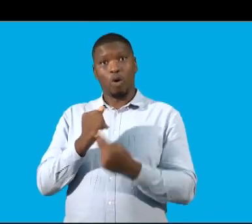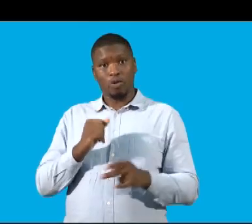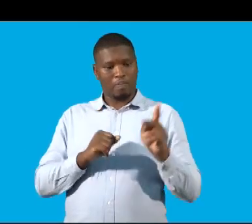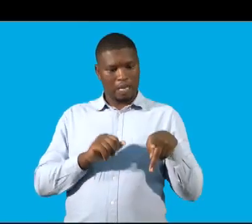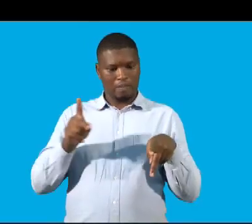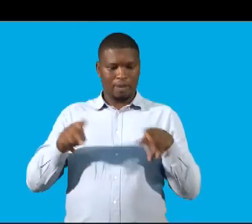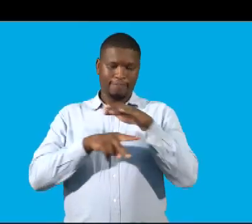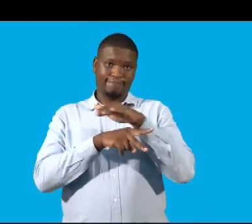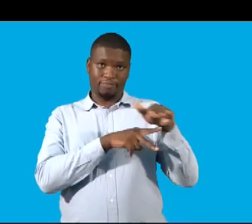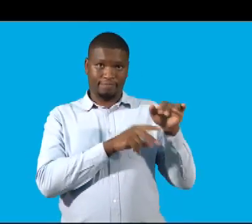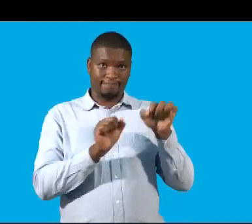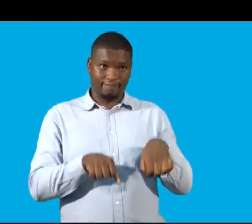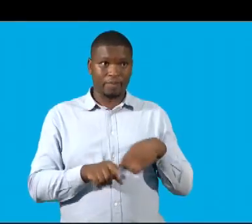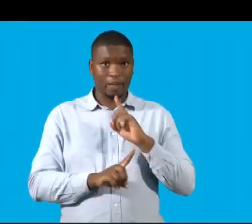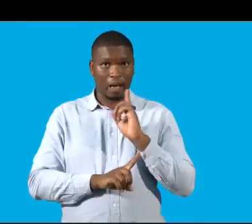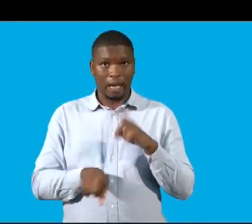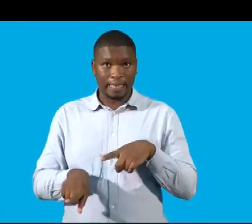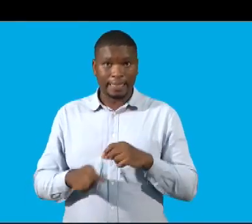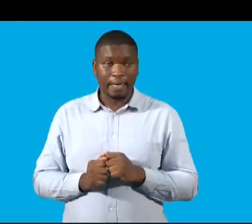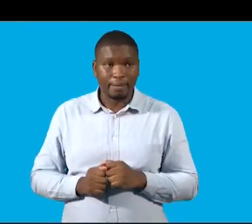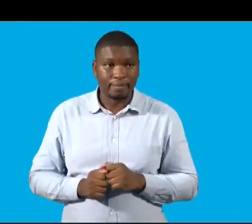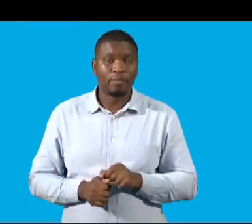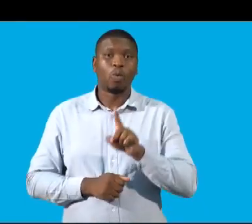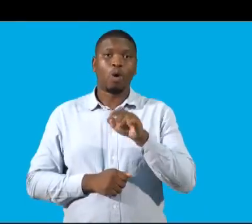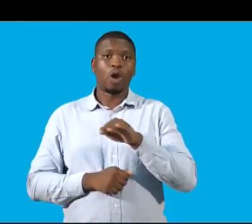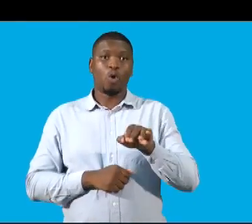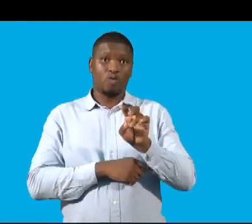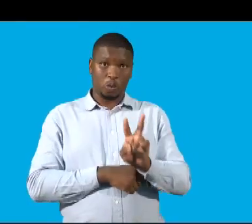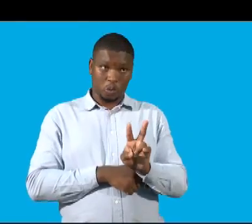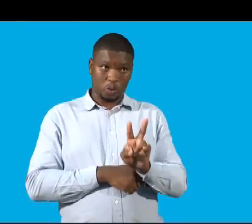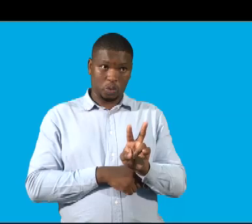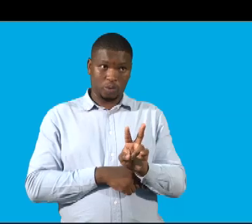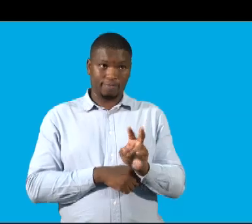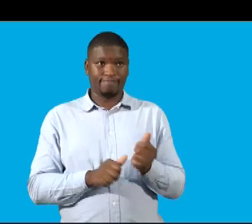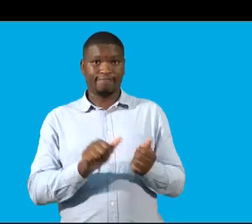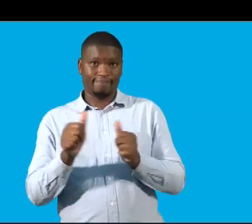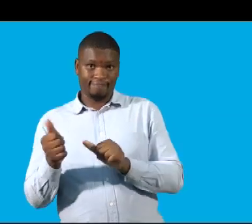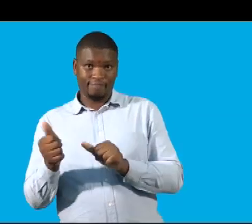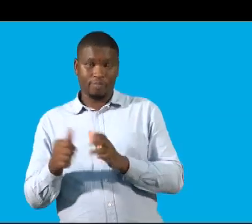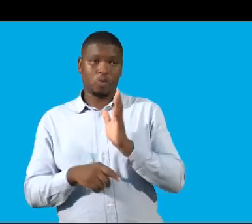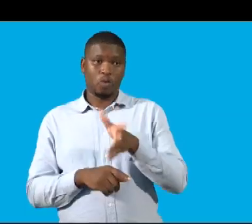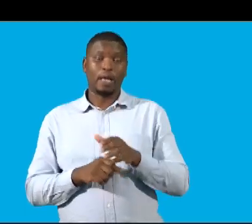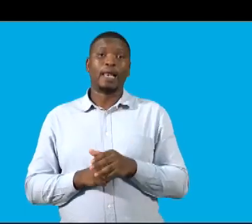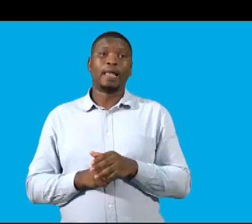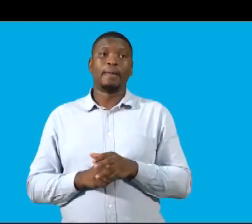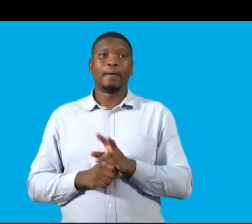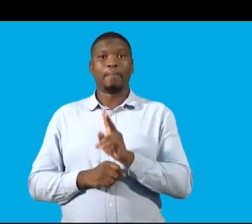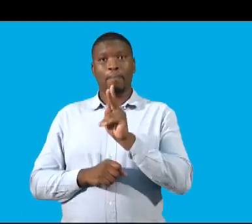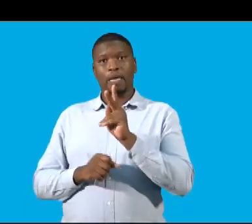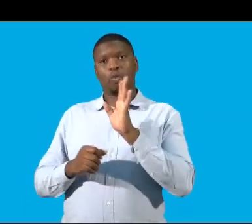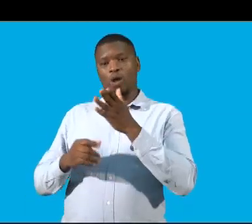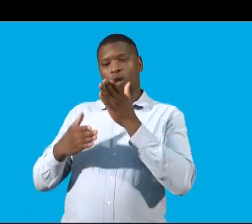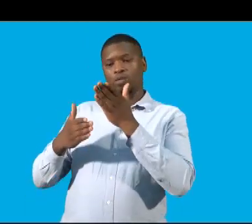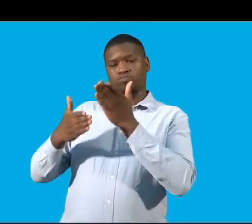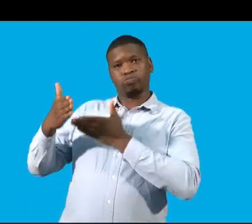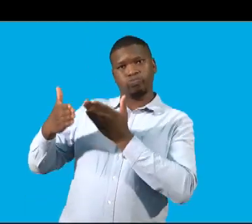when I divide both sides by P, that is going to be 1 over 2 on one side, and on this side it's going to